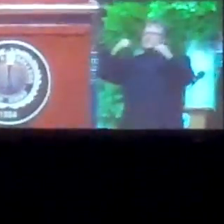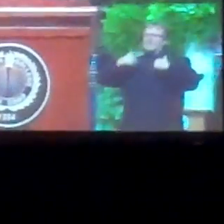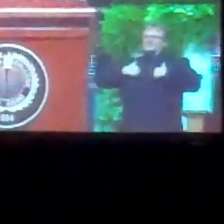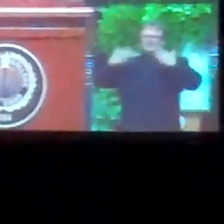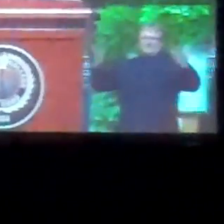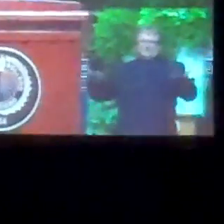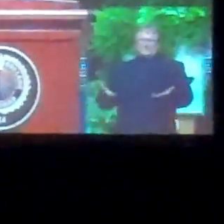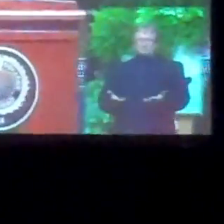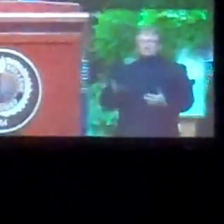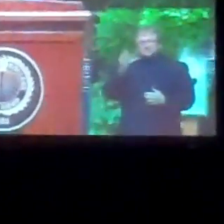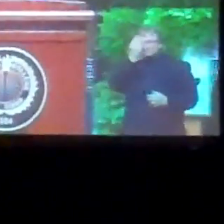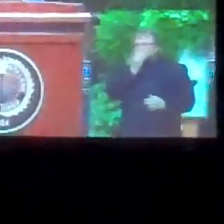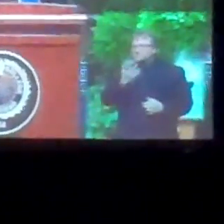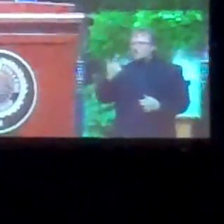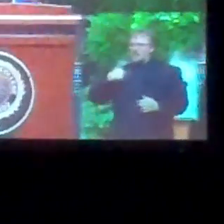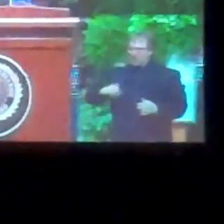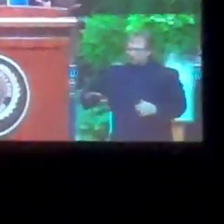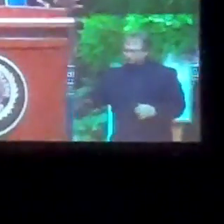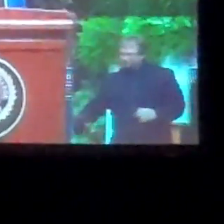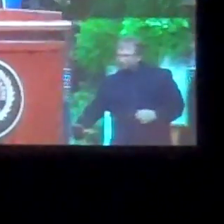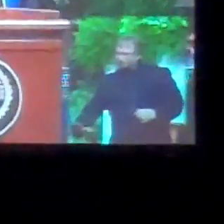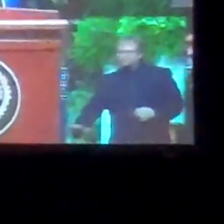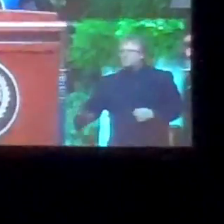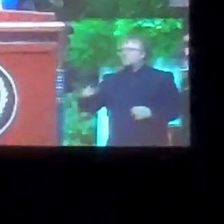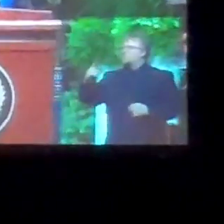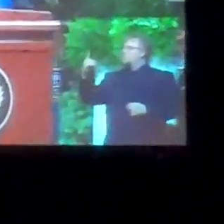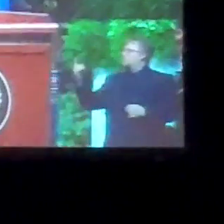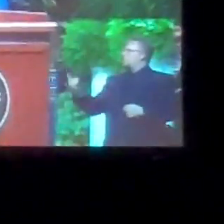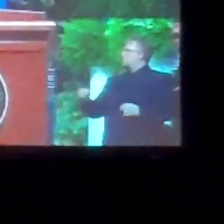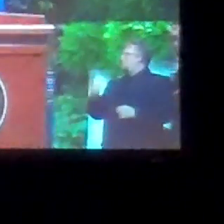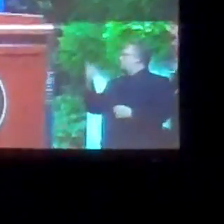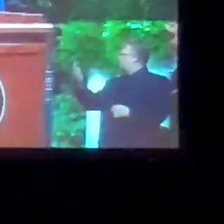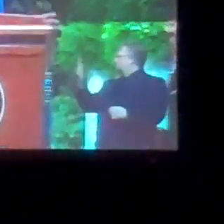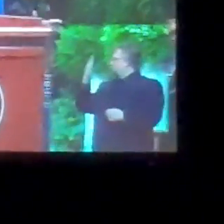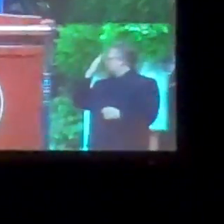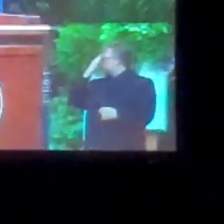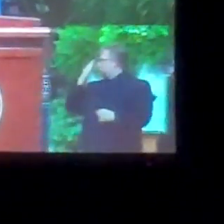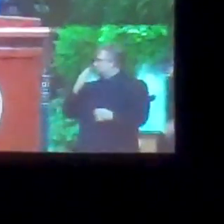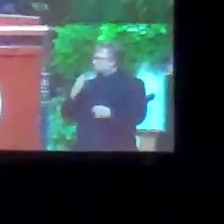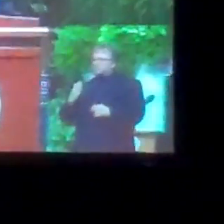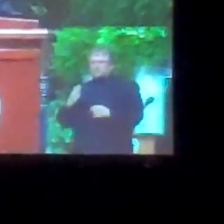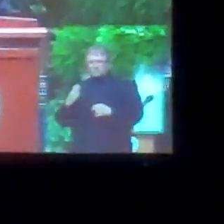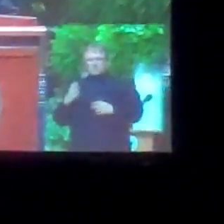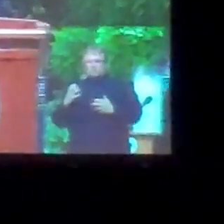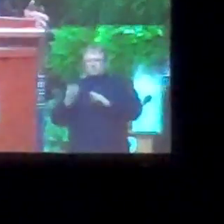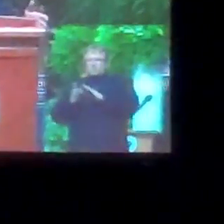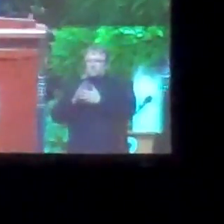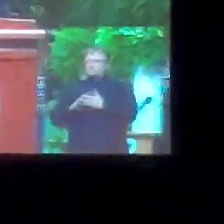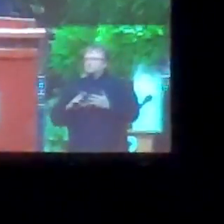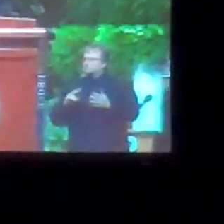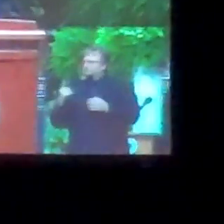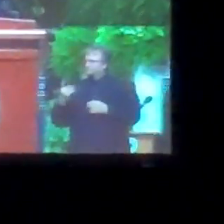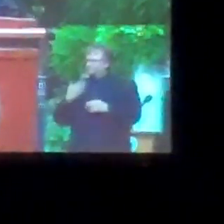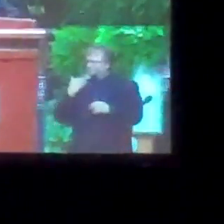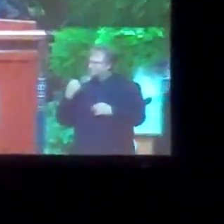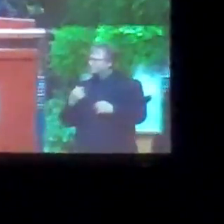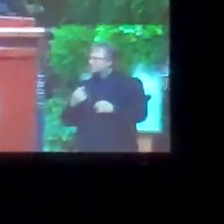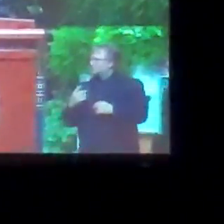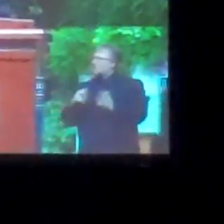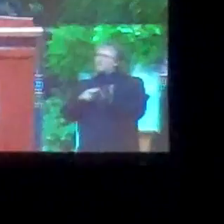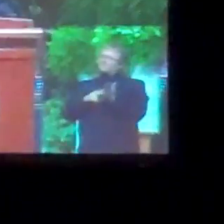But I'll tell you something, when I was little, I always knew what I wanted to be when I grew up. A veterinarian. And sometimes